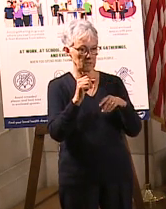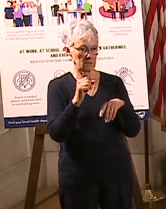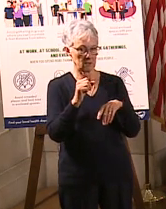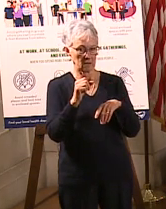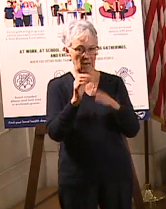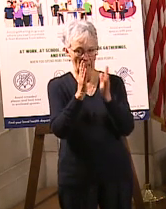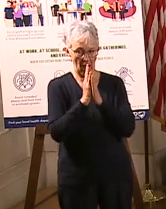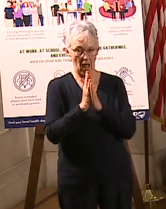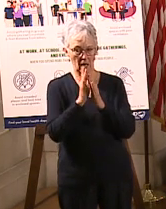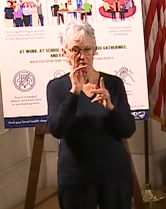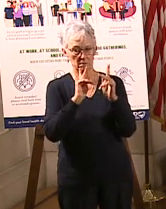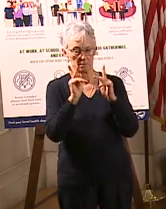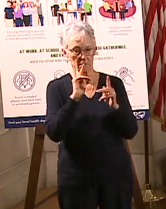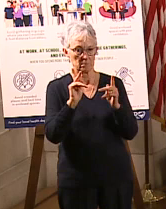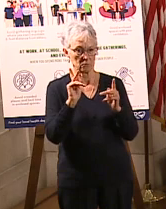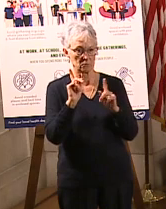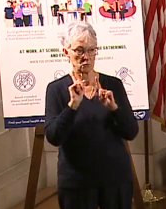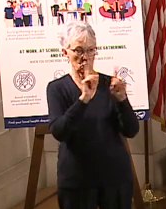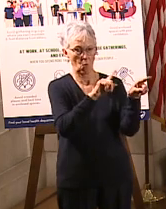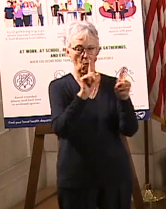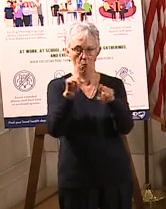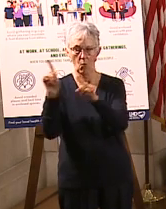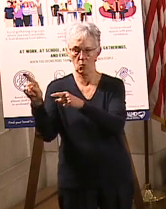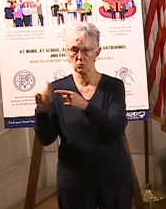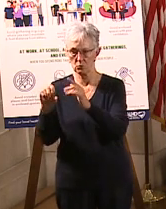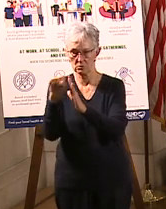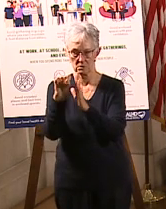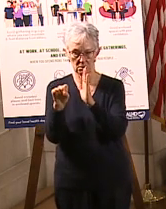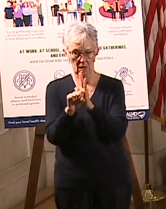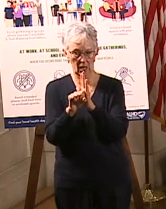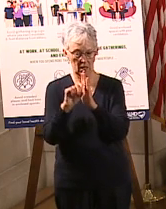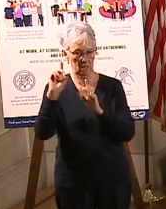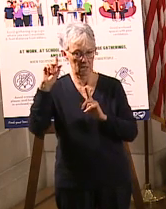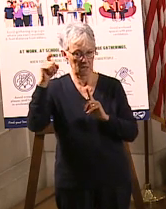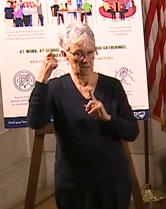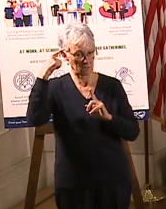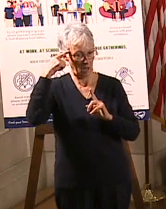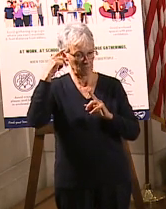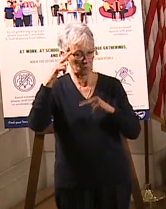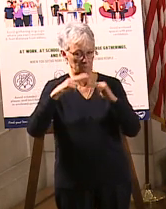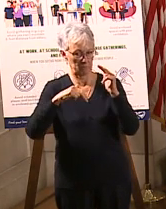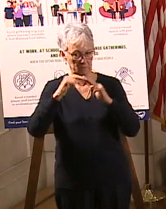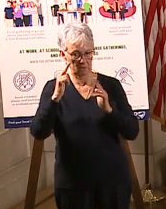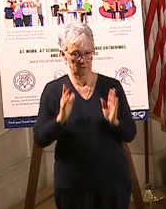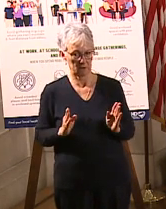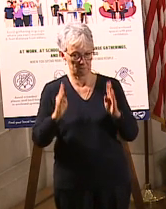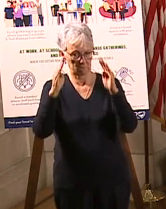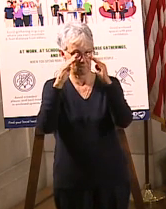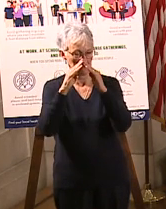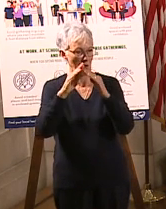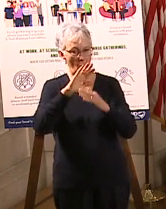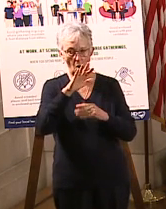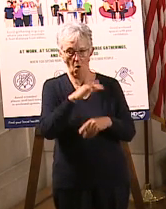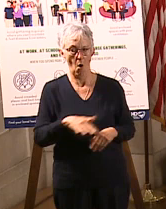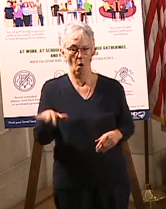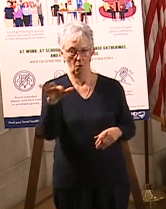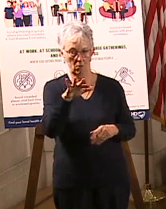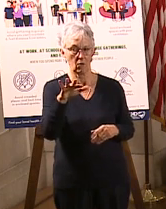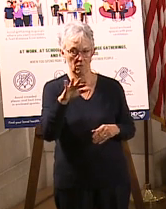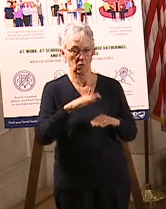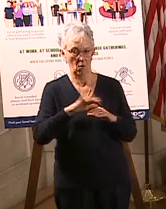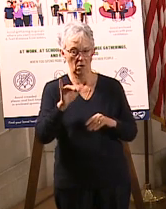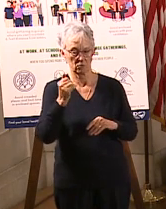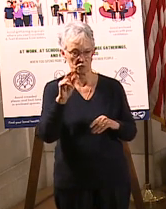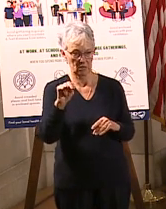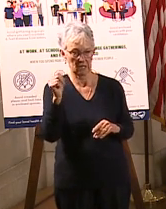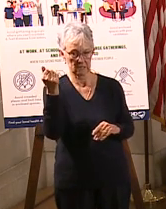on protesters to go to state capitals all across the country on January 17th. Certainly we will take the appropriate